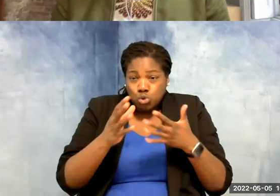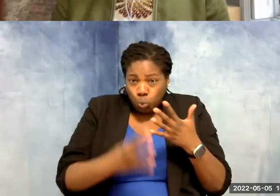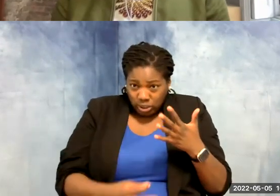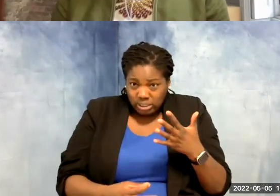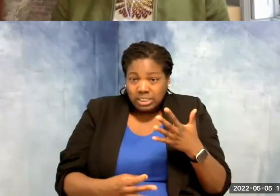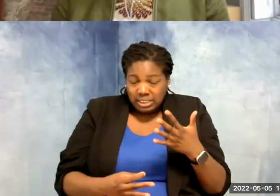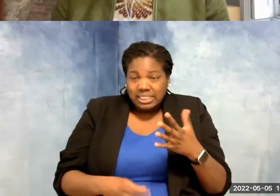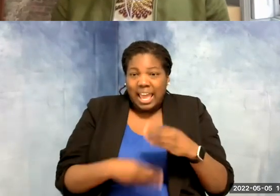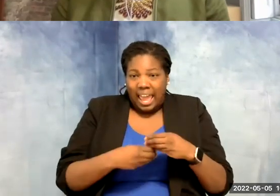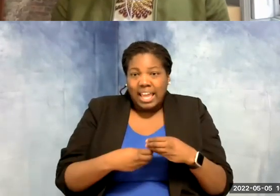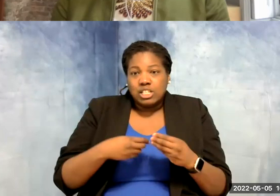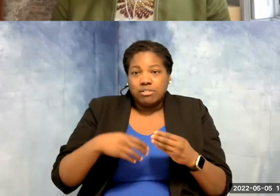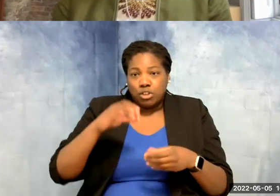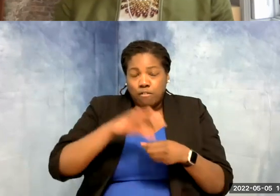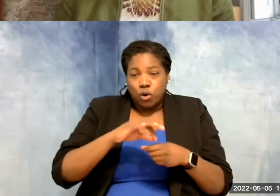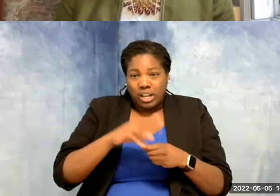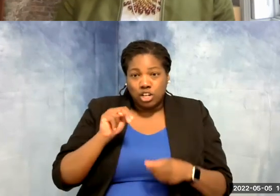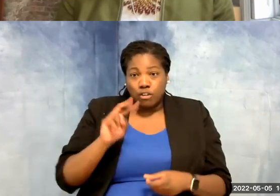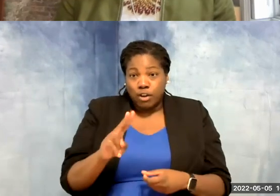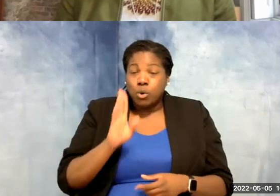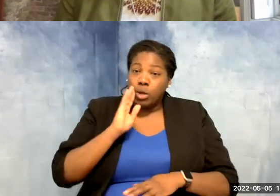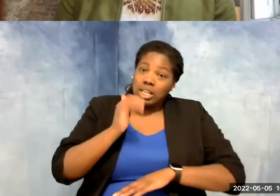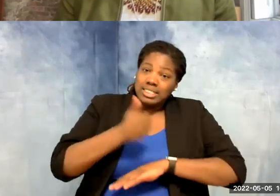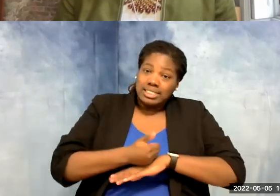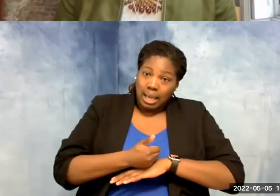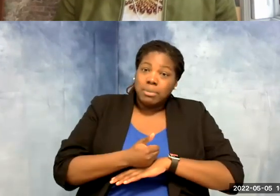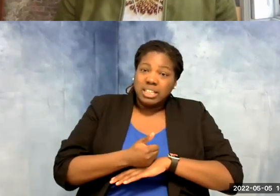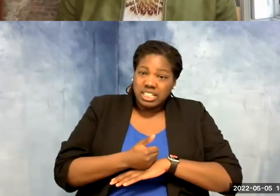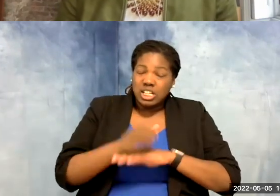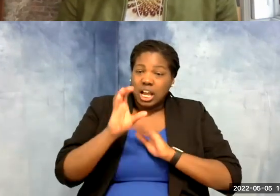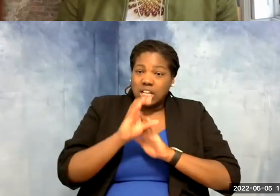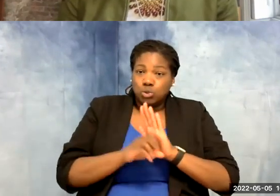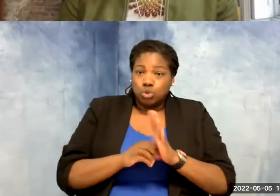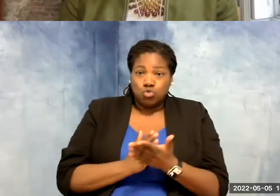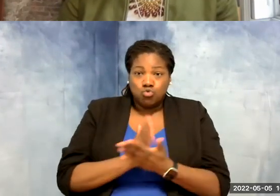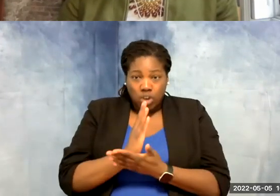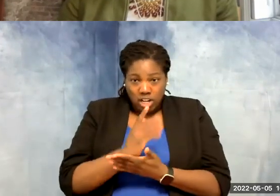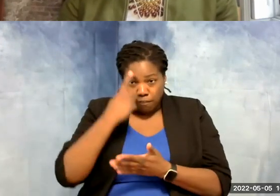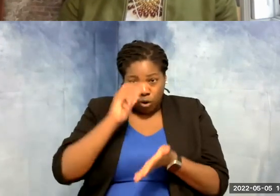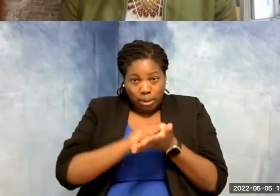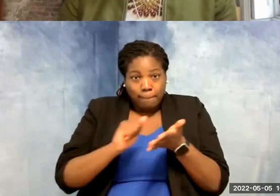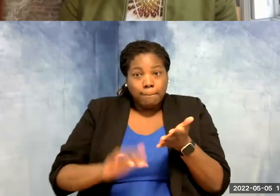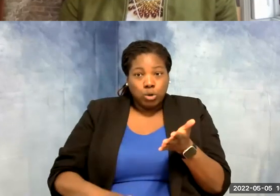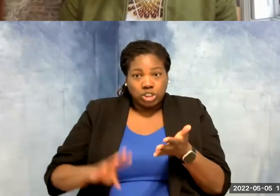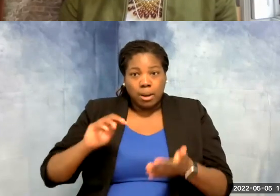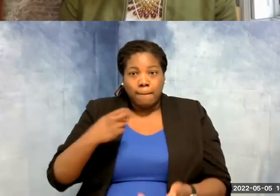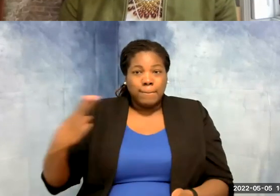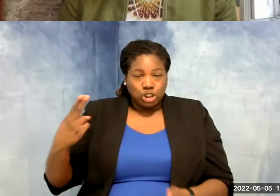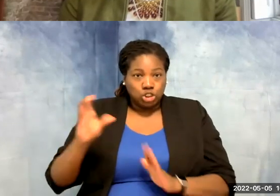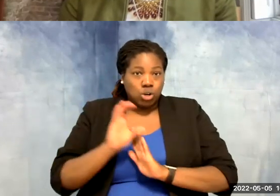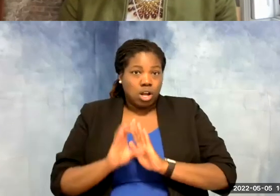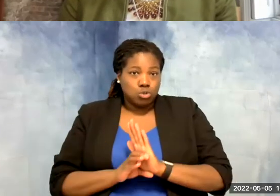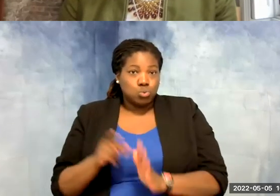this November. And this would actually establish a constitutional right to an abortion in the Michigan